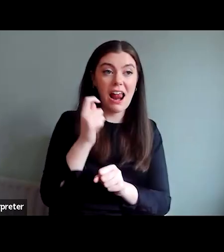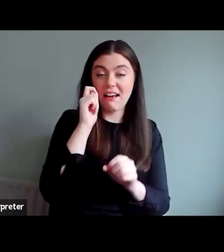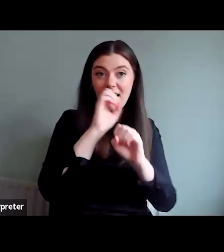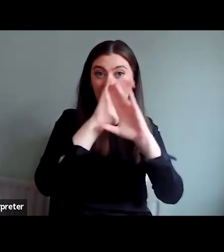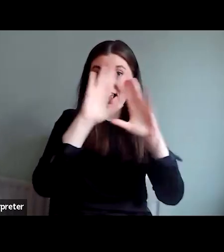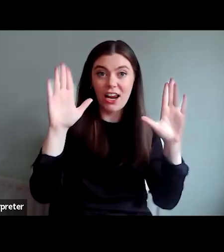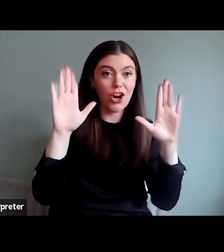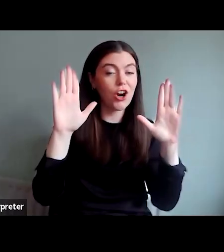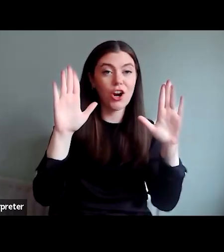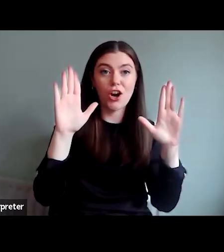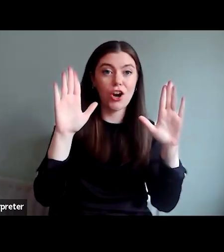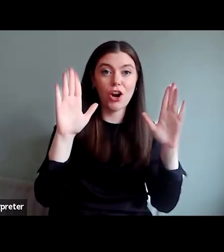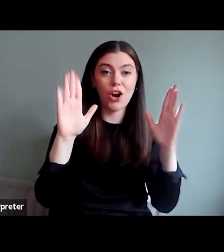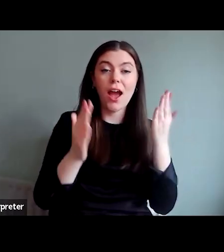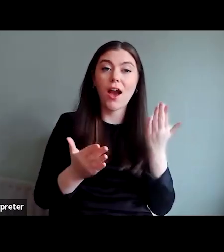the